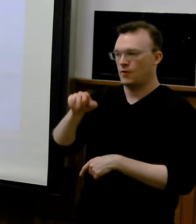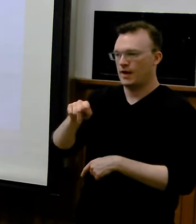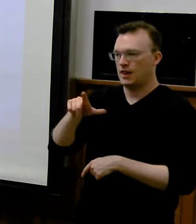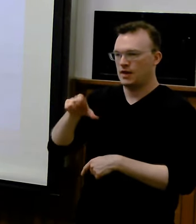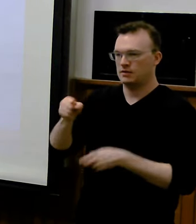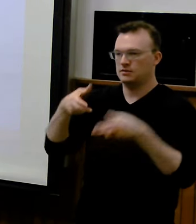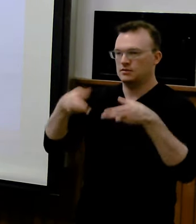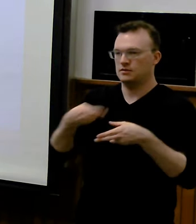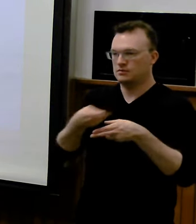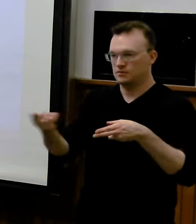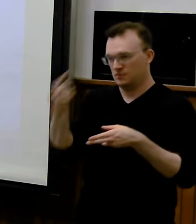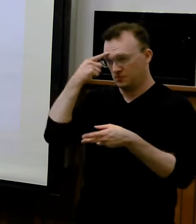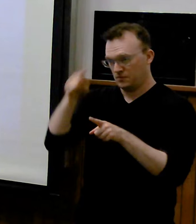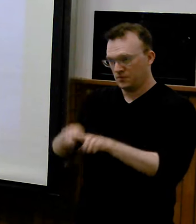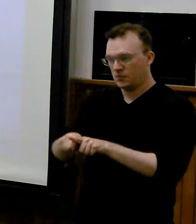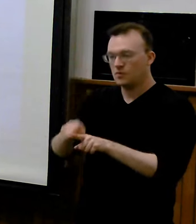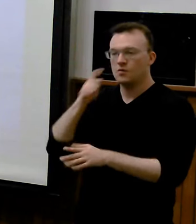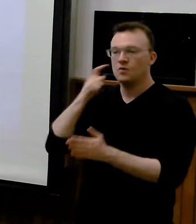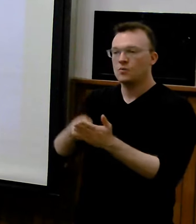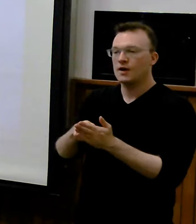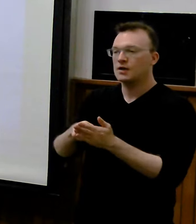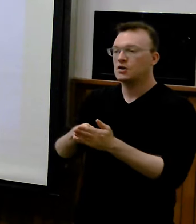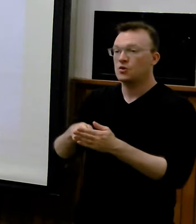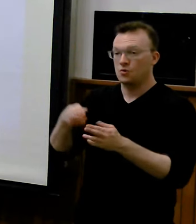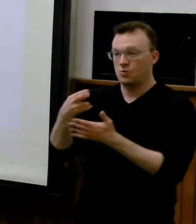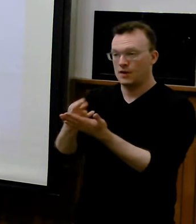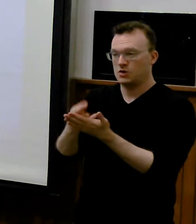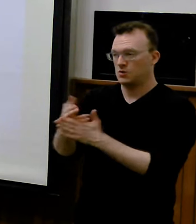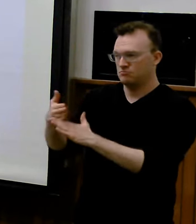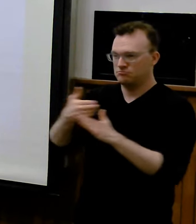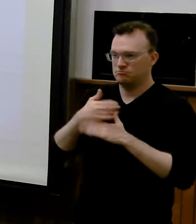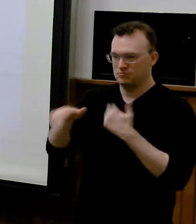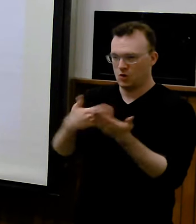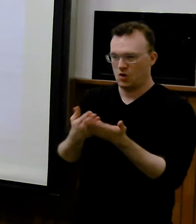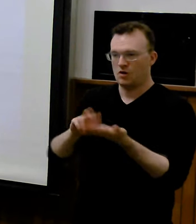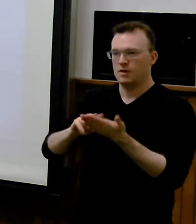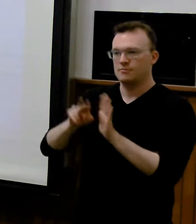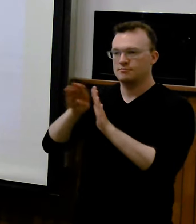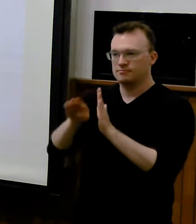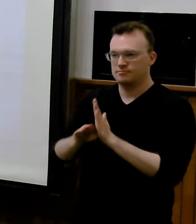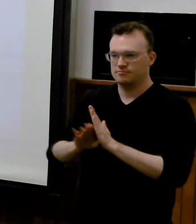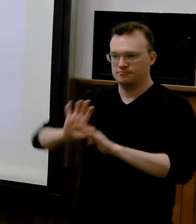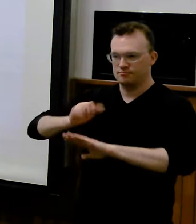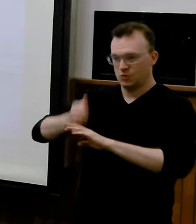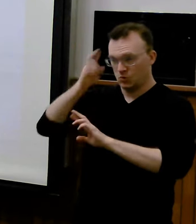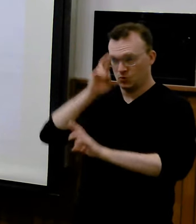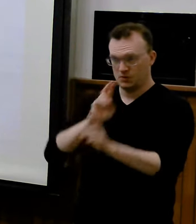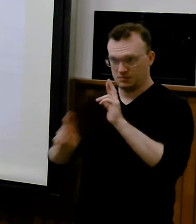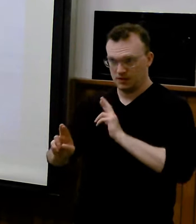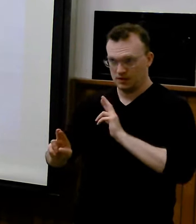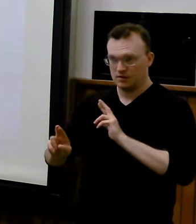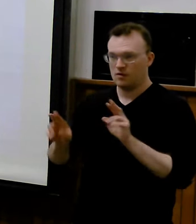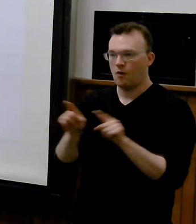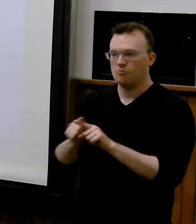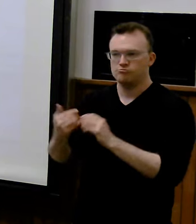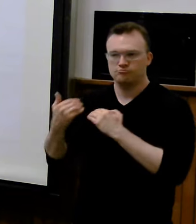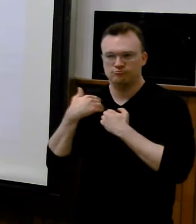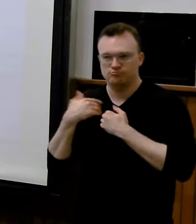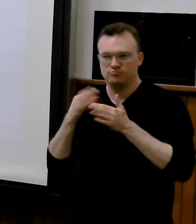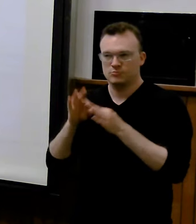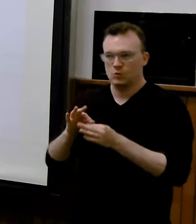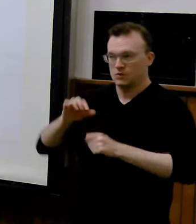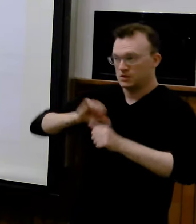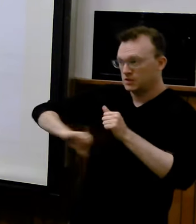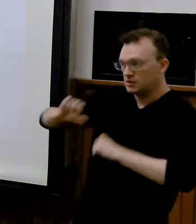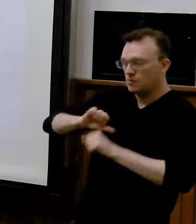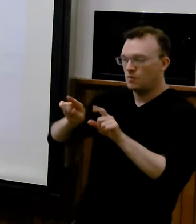One Spoon agreement recognizes that we live off the same resources, hence protocols are put in place to ensure mutual respect and accountability to each